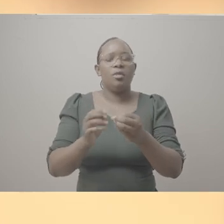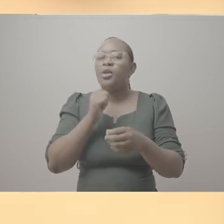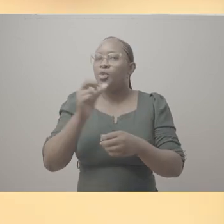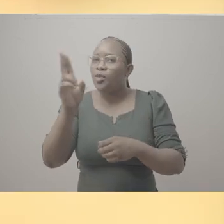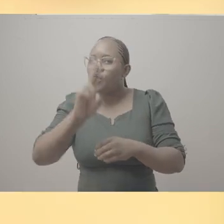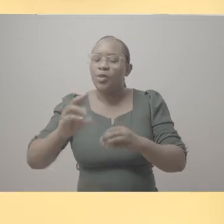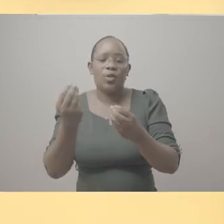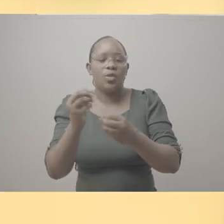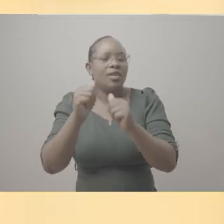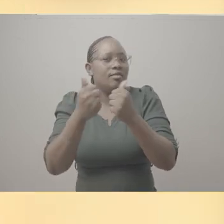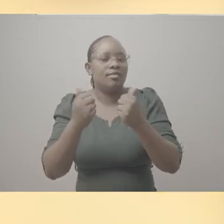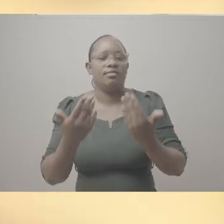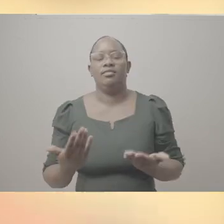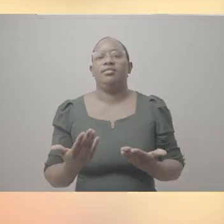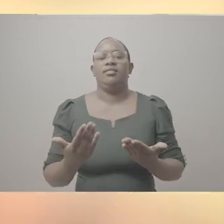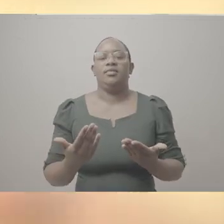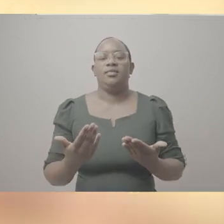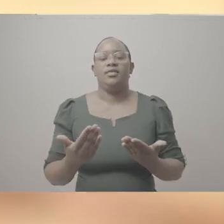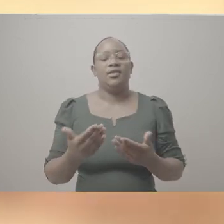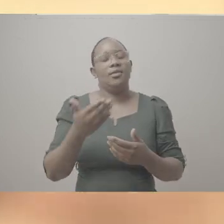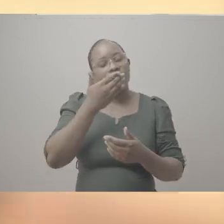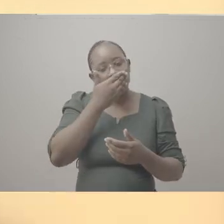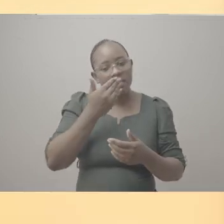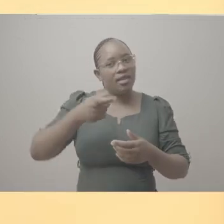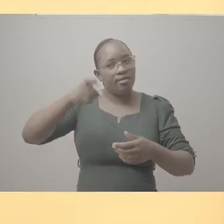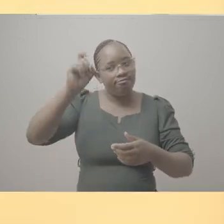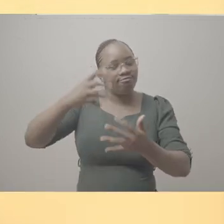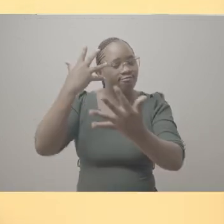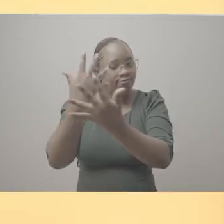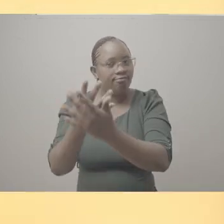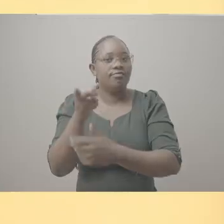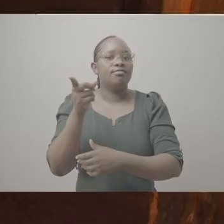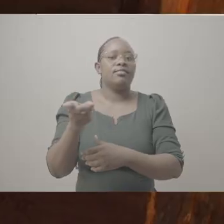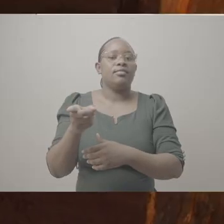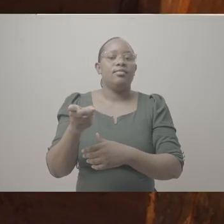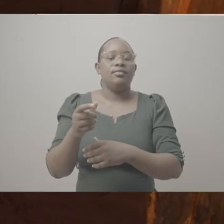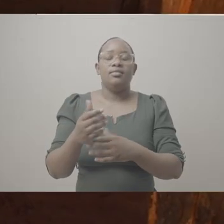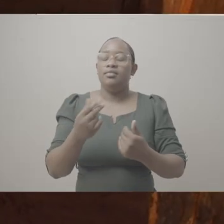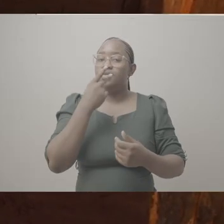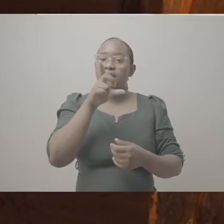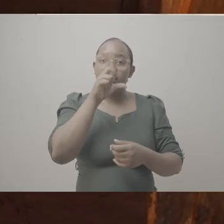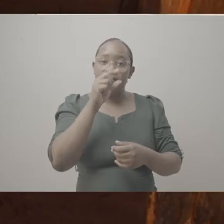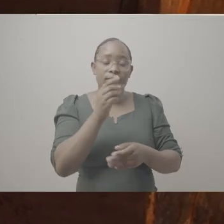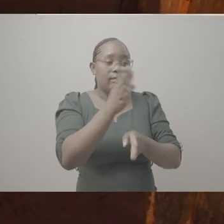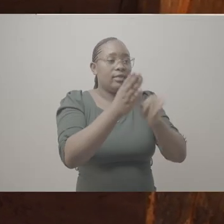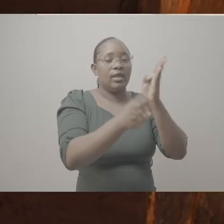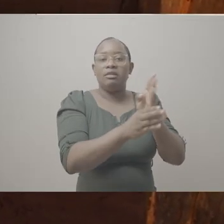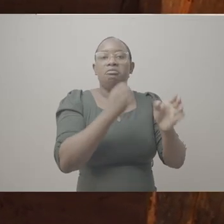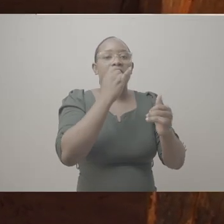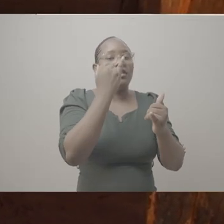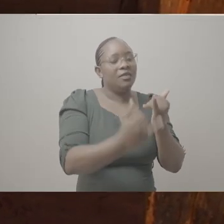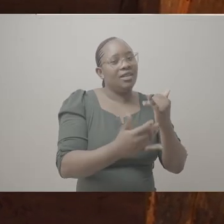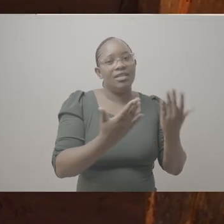vali mukupengapenga vana kwedo chino chindi surround yonse kairi clean watu wakacho kuona kuti tarikira. Not only school projects are being